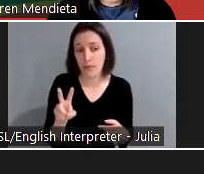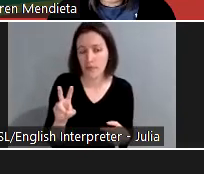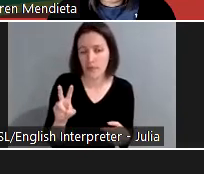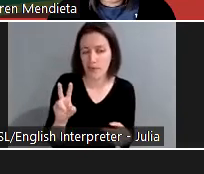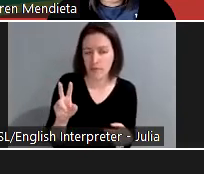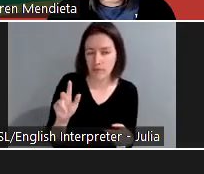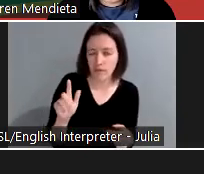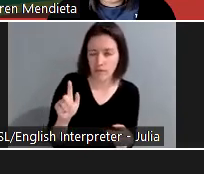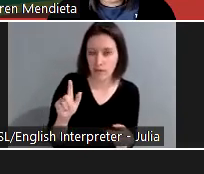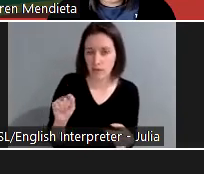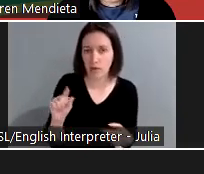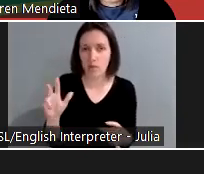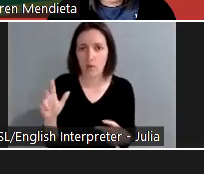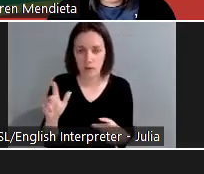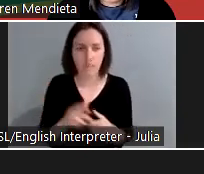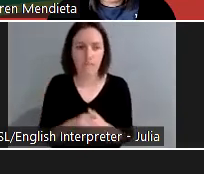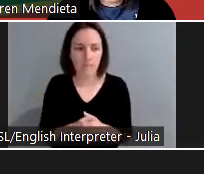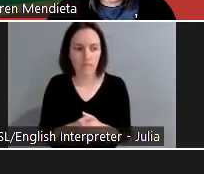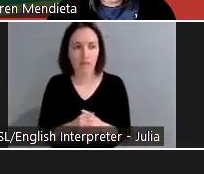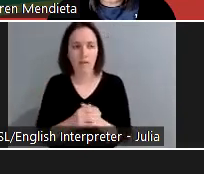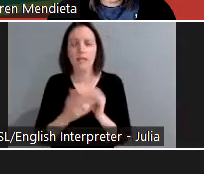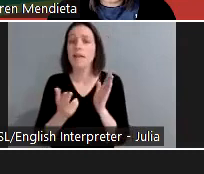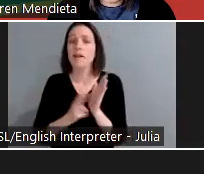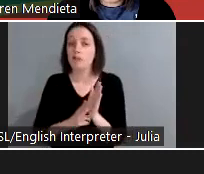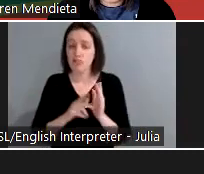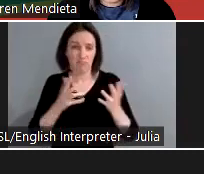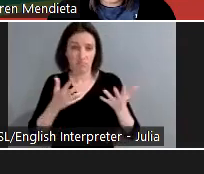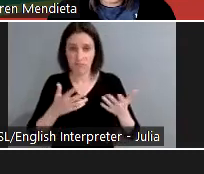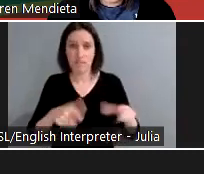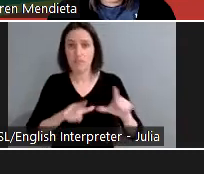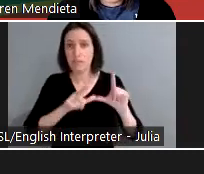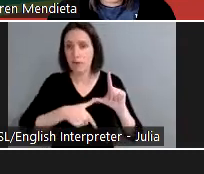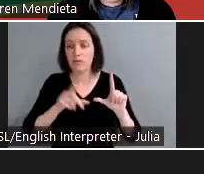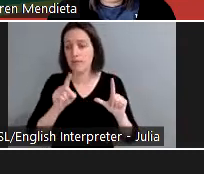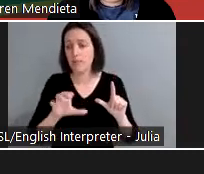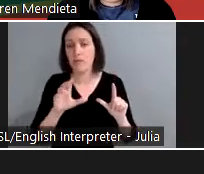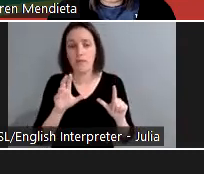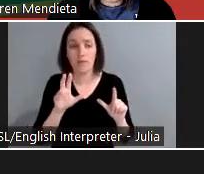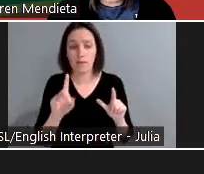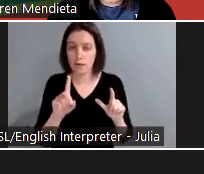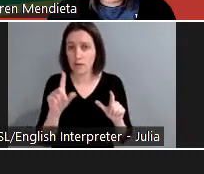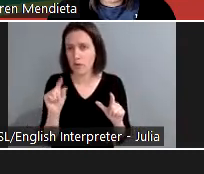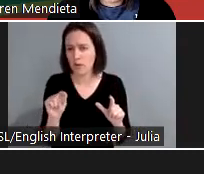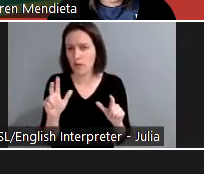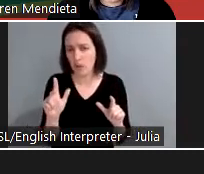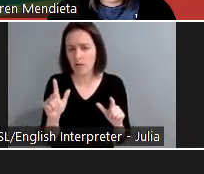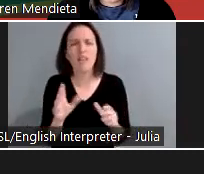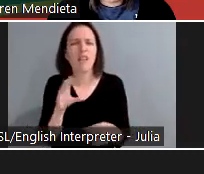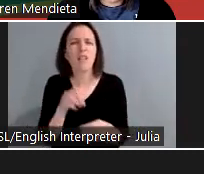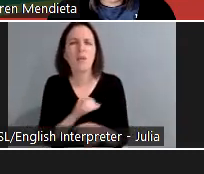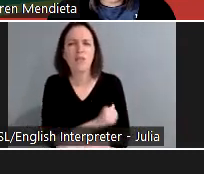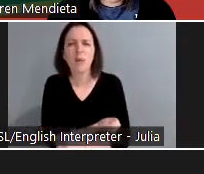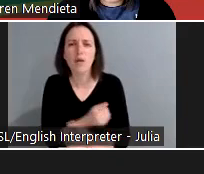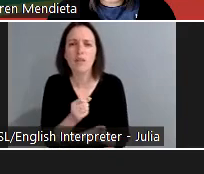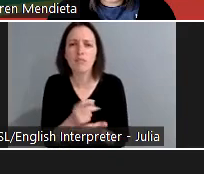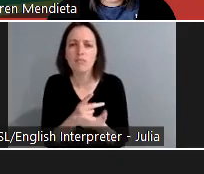PHE-related contracts expired by December 31st, 2023, including authority to issue out P-EBT